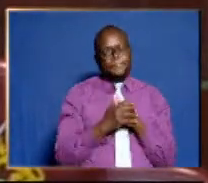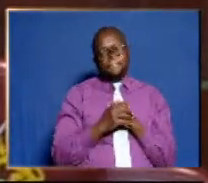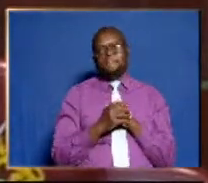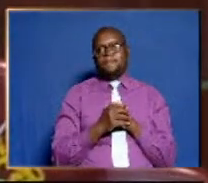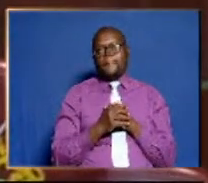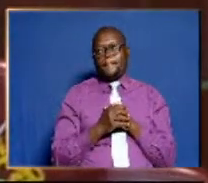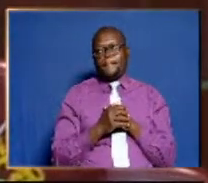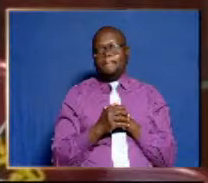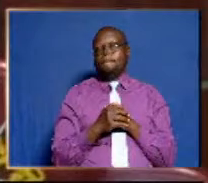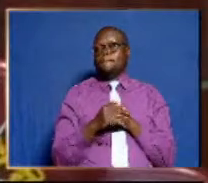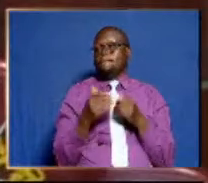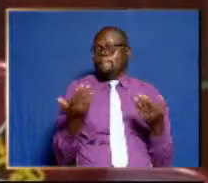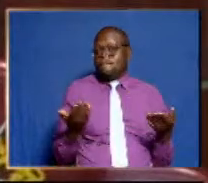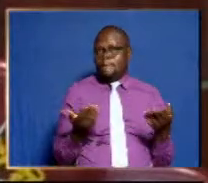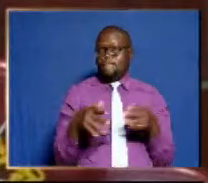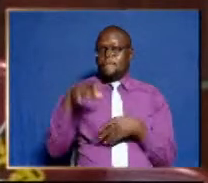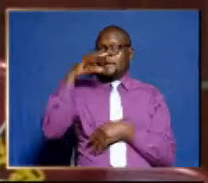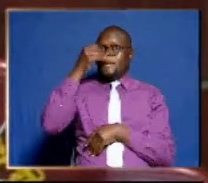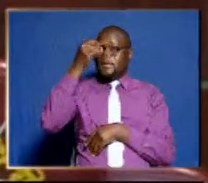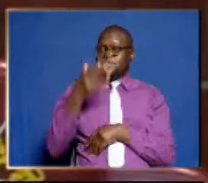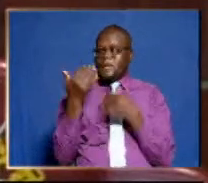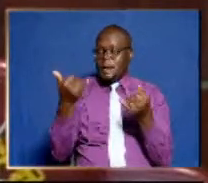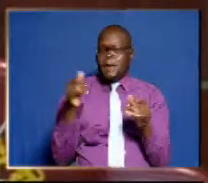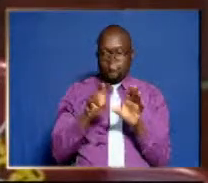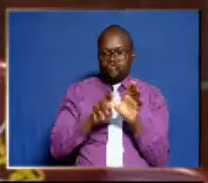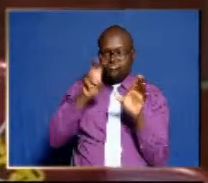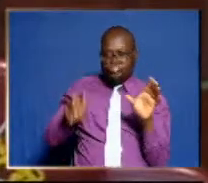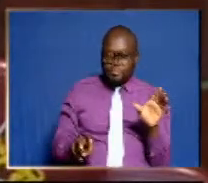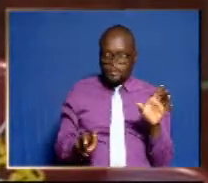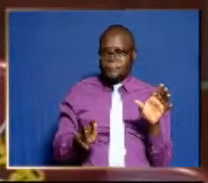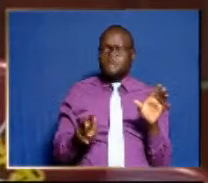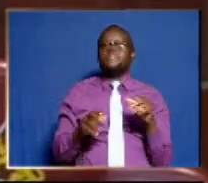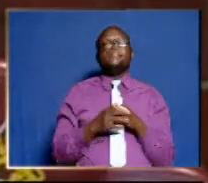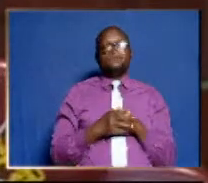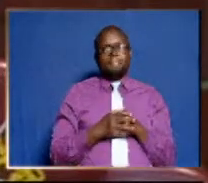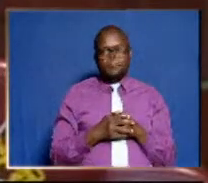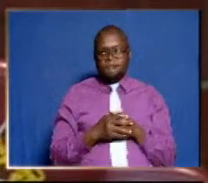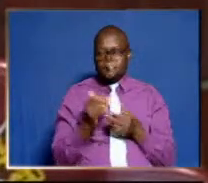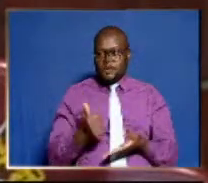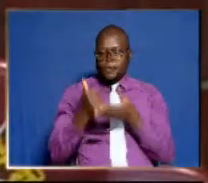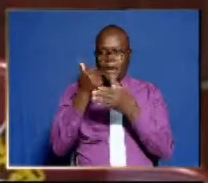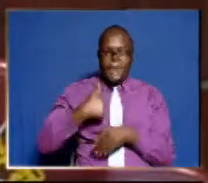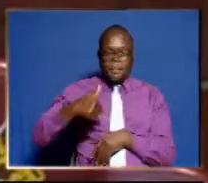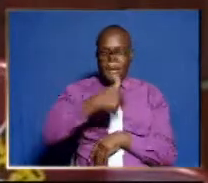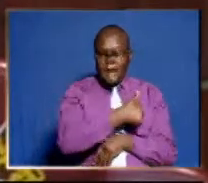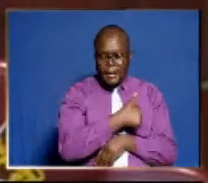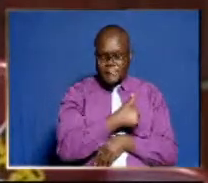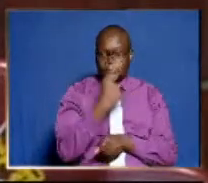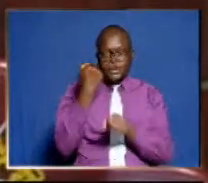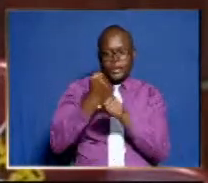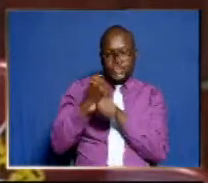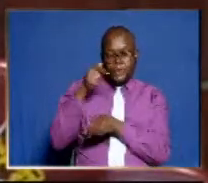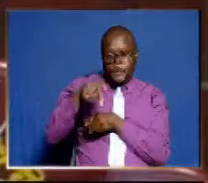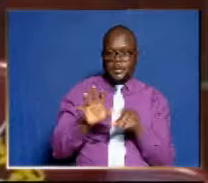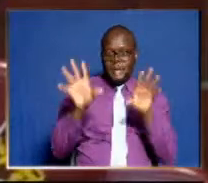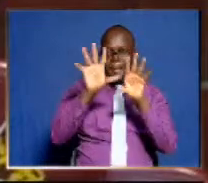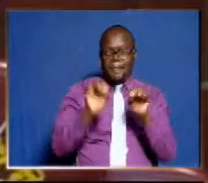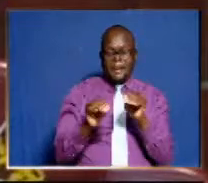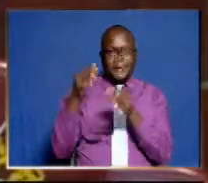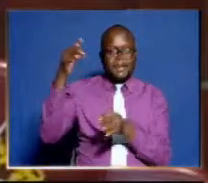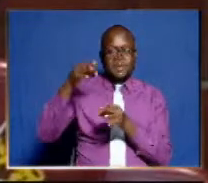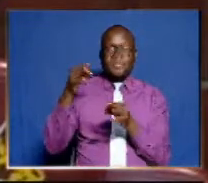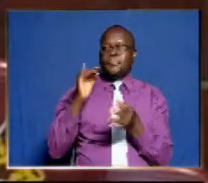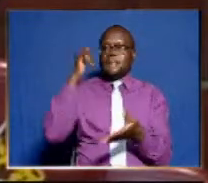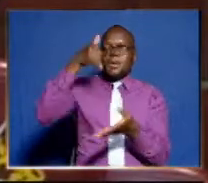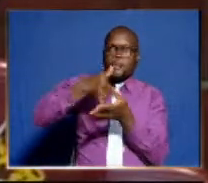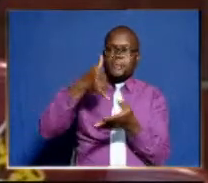they, quote, the Speaker do now leave the chair, and quote, to facilitate the consideration of the said budget estimates with